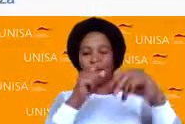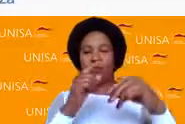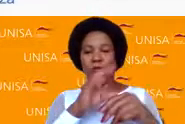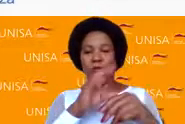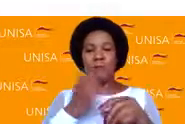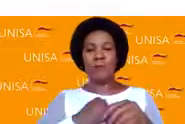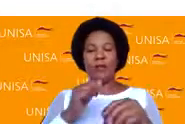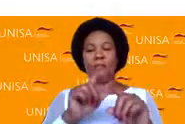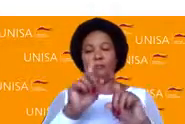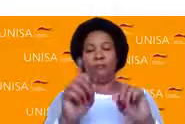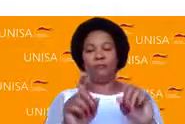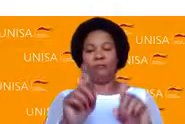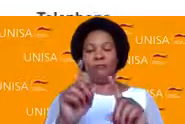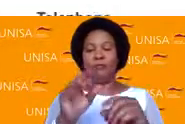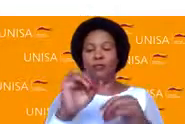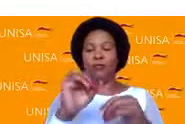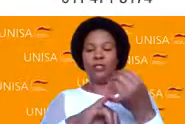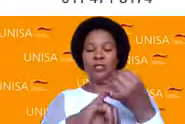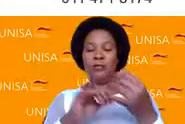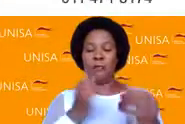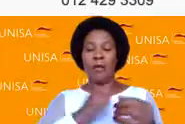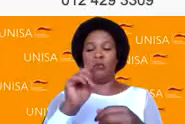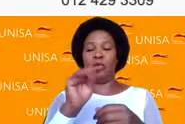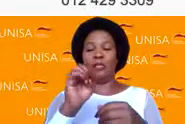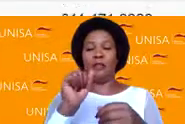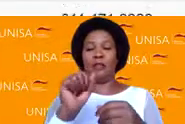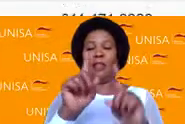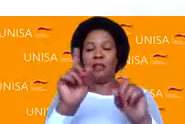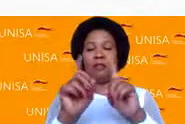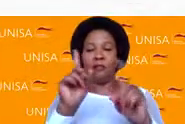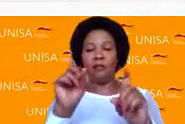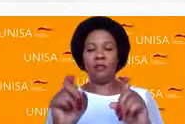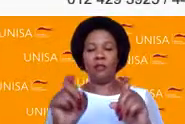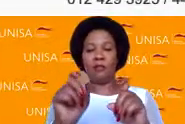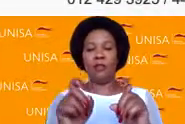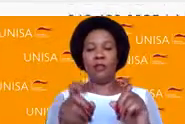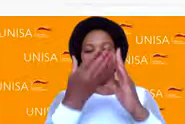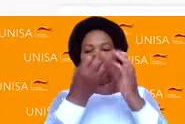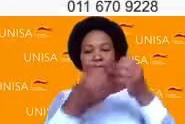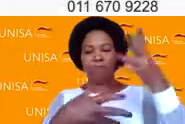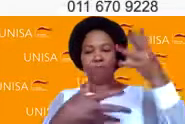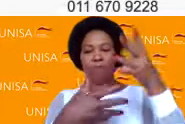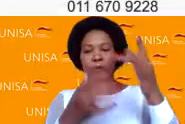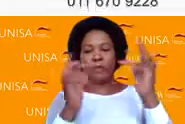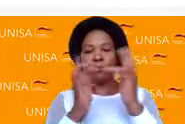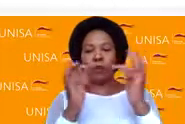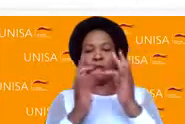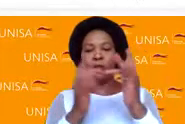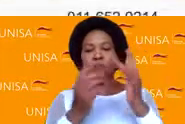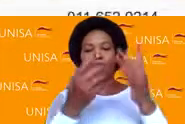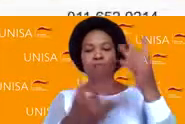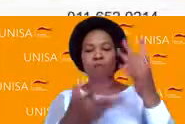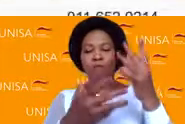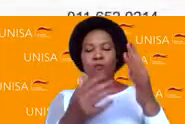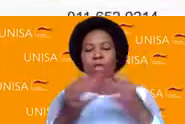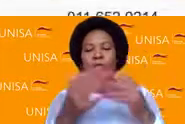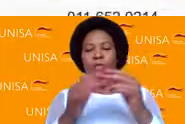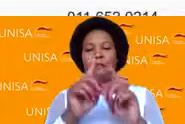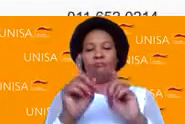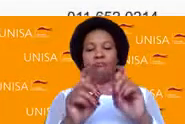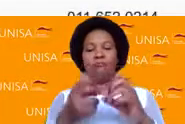your first port of call basically when you run into a problem or just want to find out information